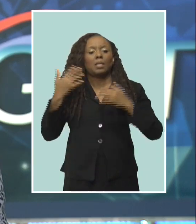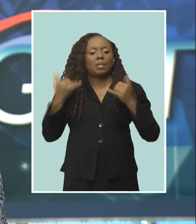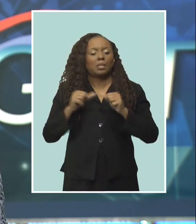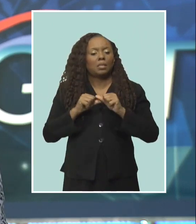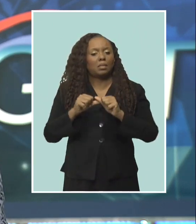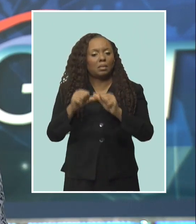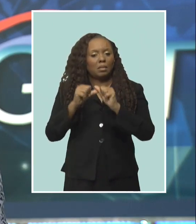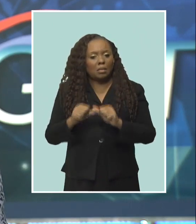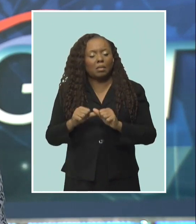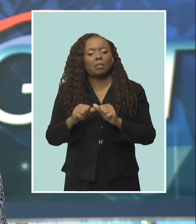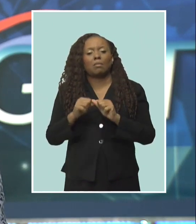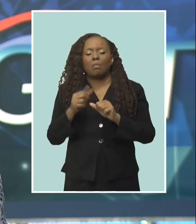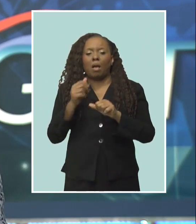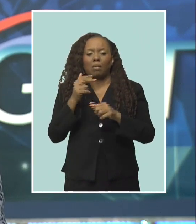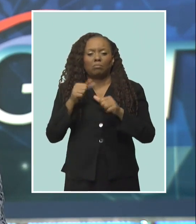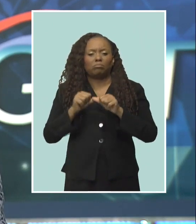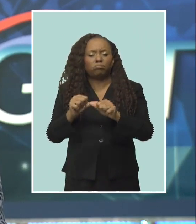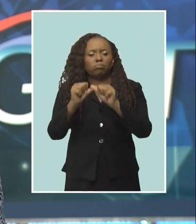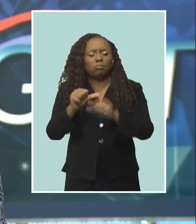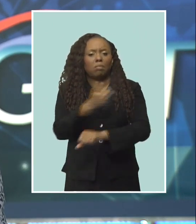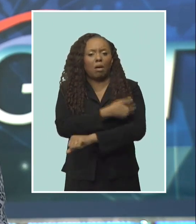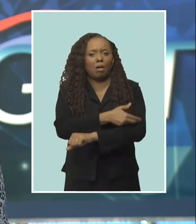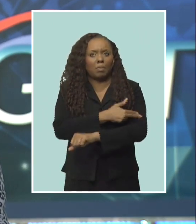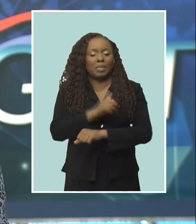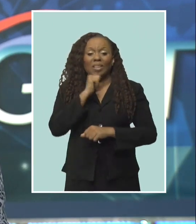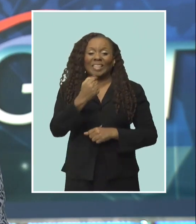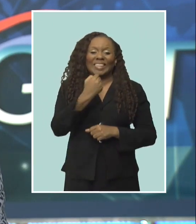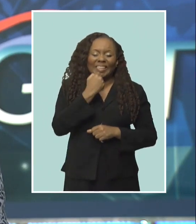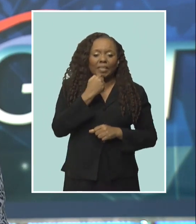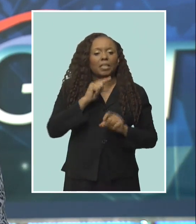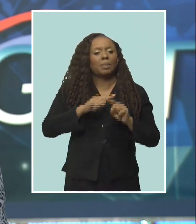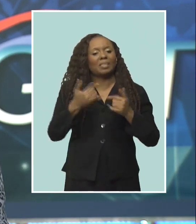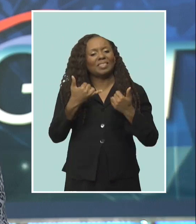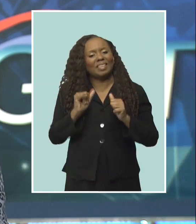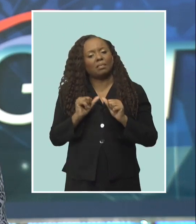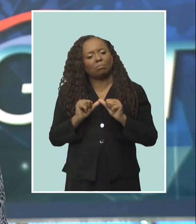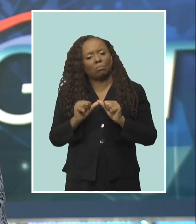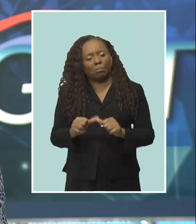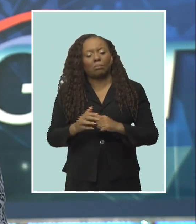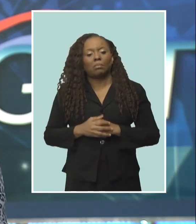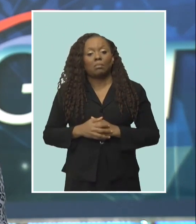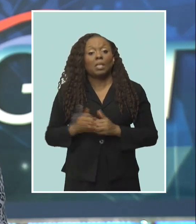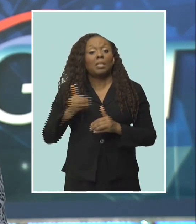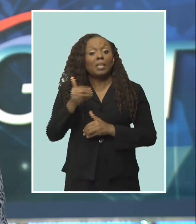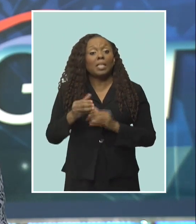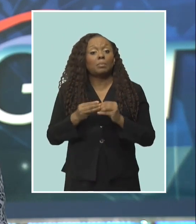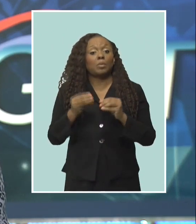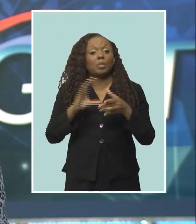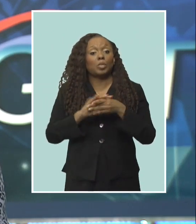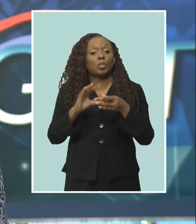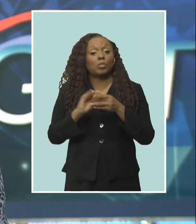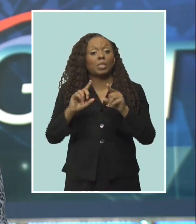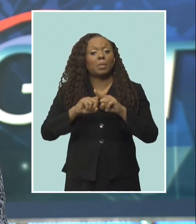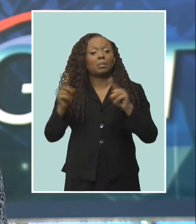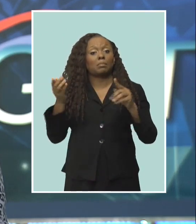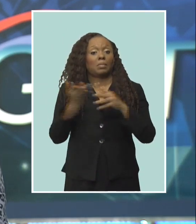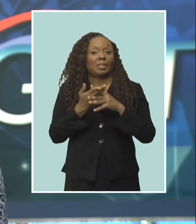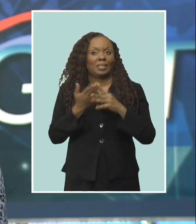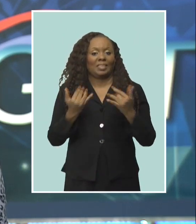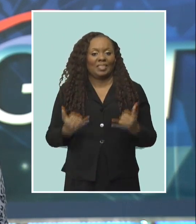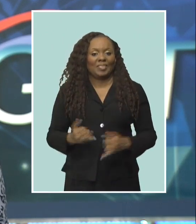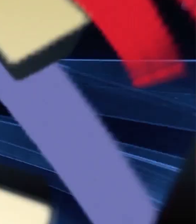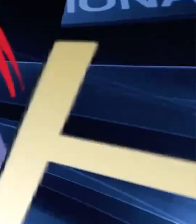critical but stable condition. Well, coming up, the gathering celebrations continue in St.